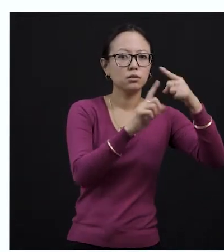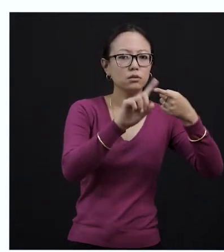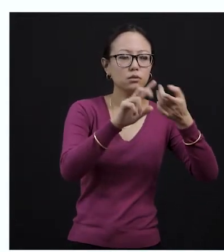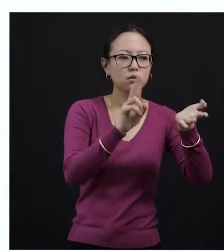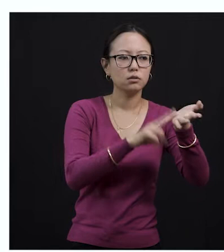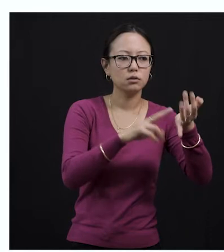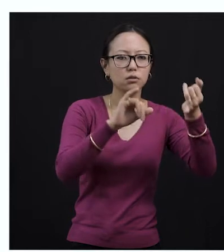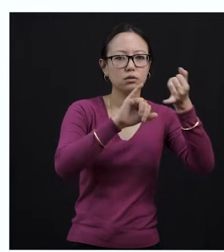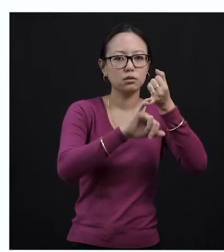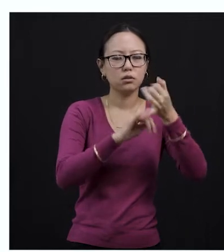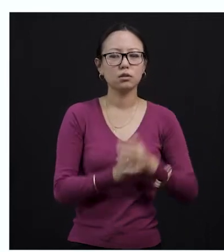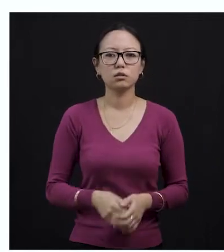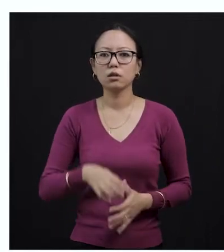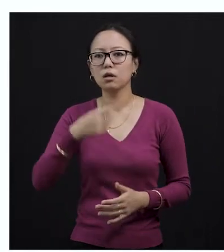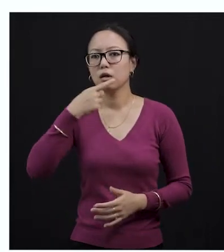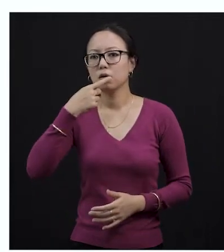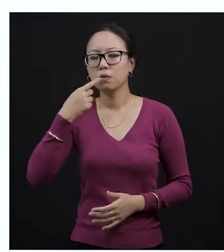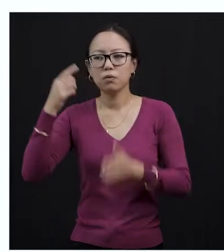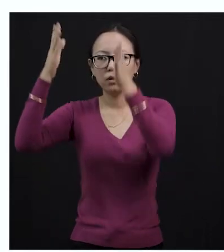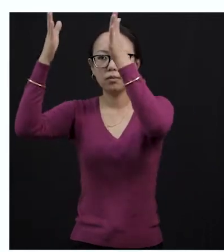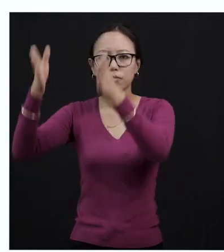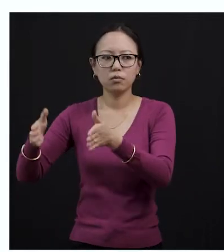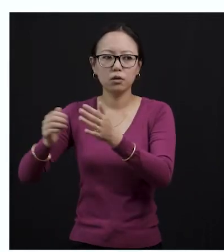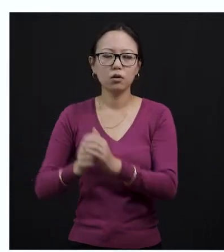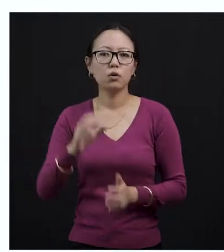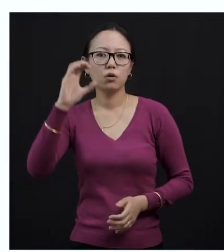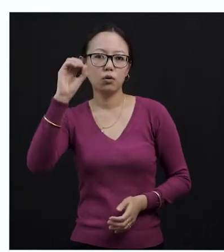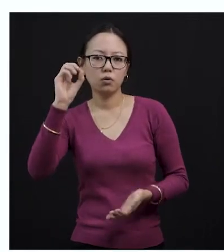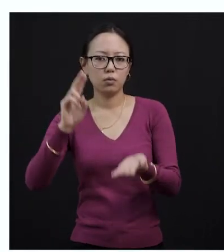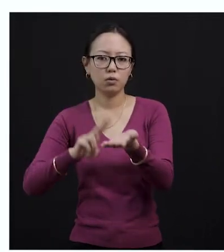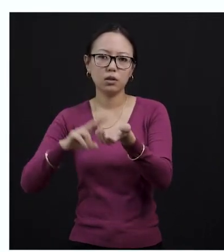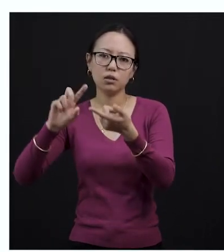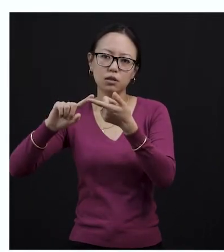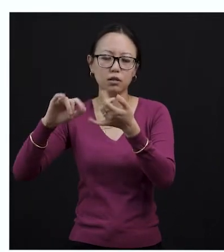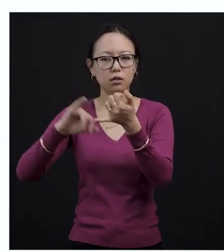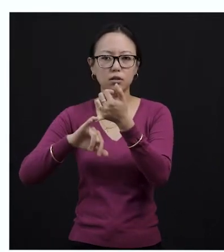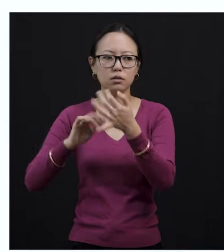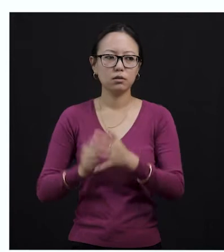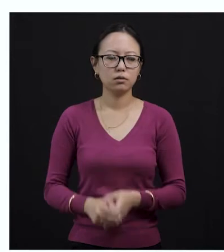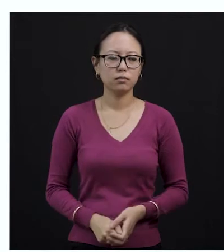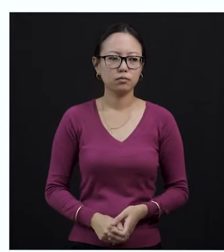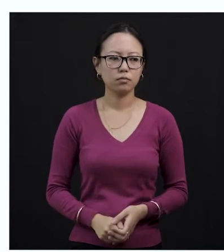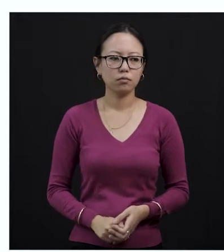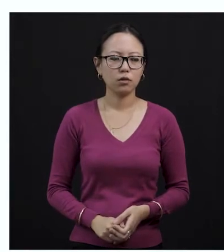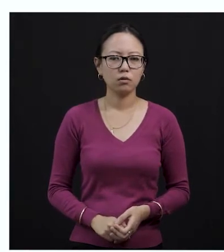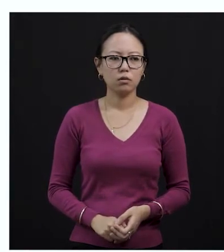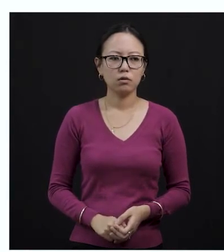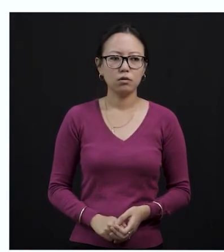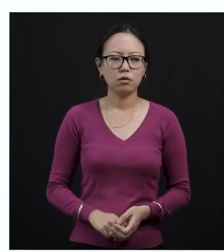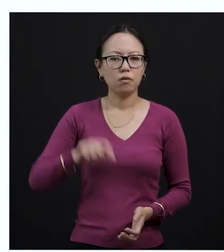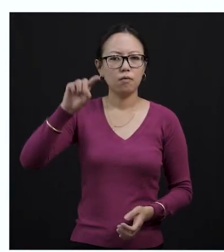And the red strip represents ones place, all right? So in the first example, it is